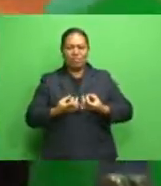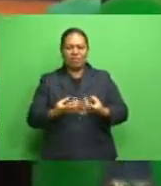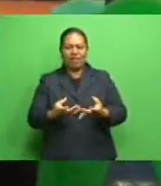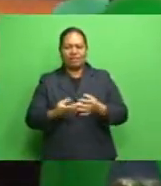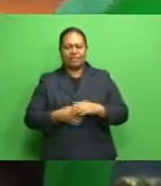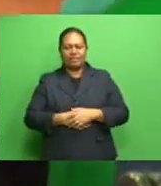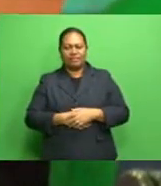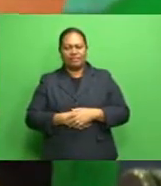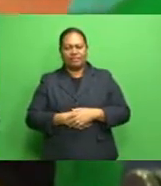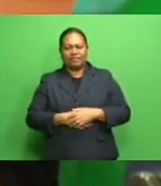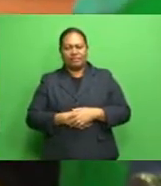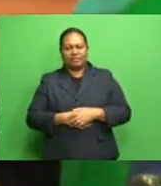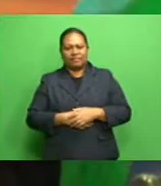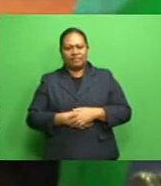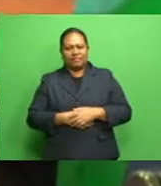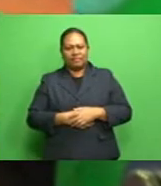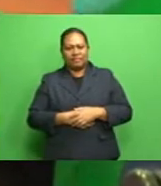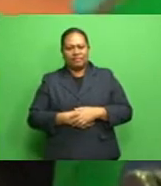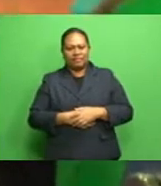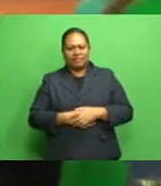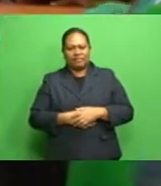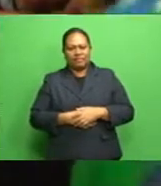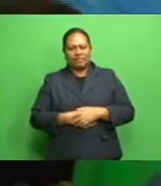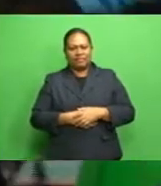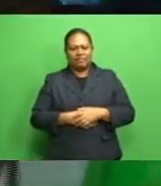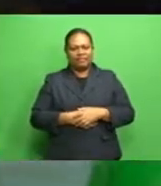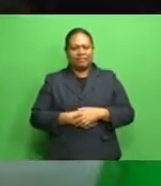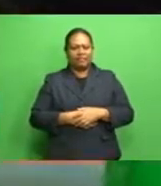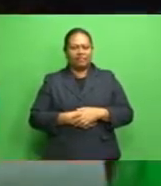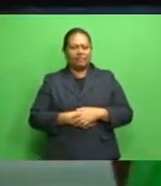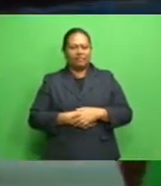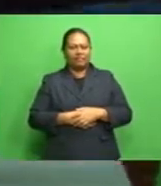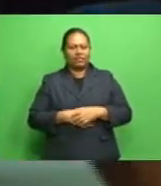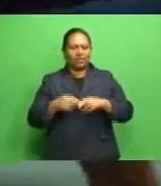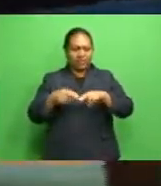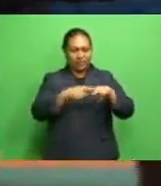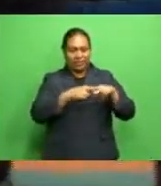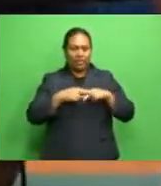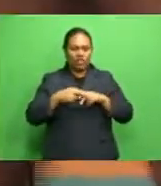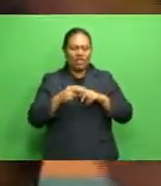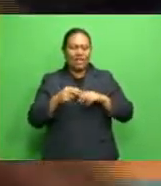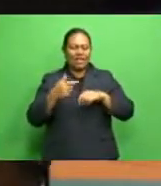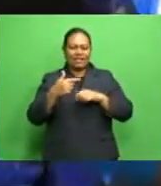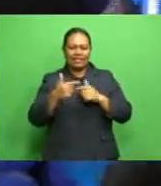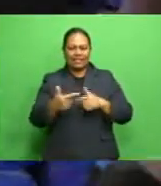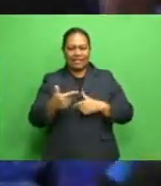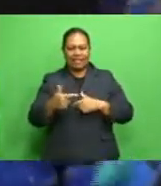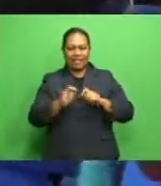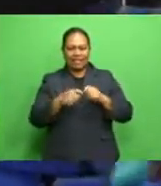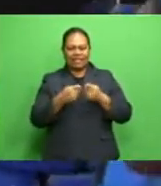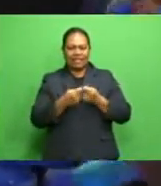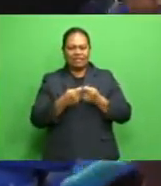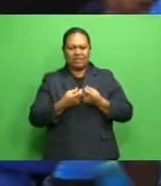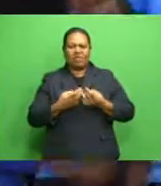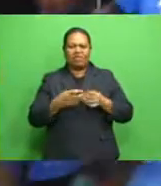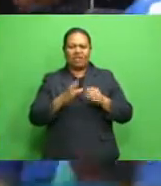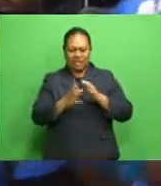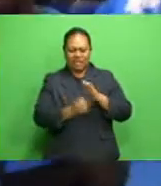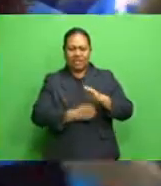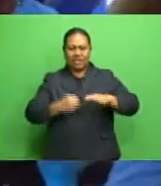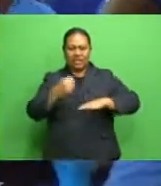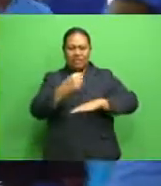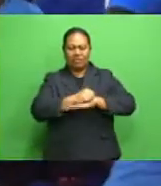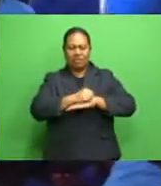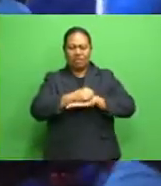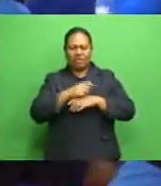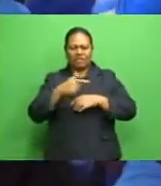no borders are still closed for the time being. The Fiji 7 squad has started preparations for the Singapore Sevens, scheduled for the